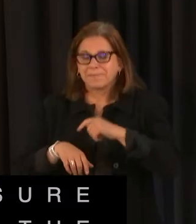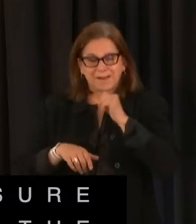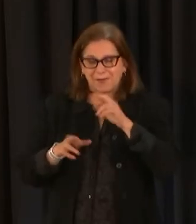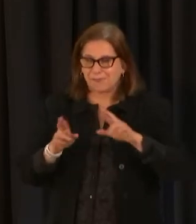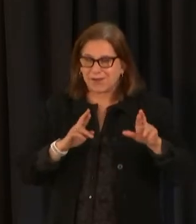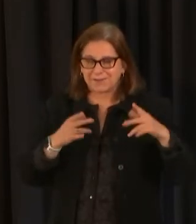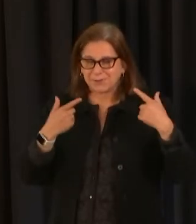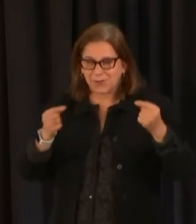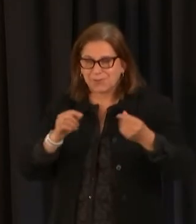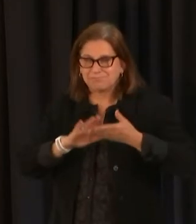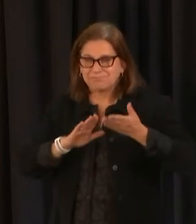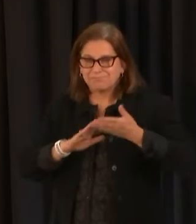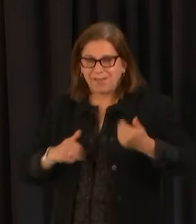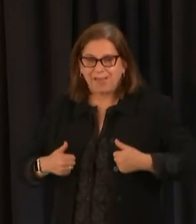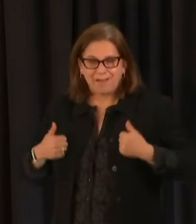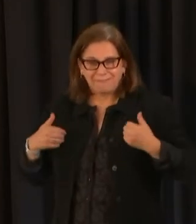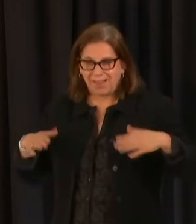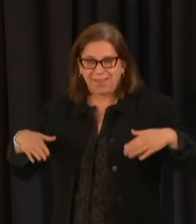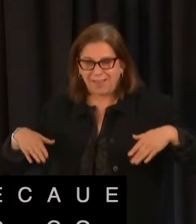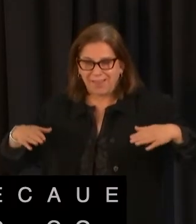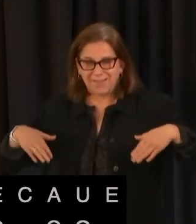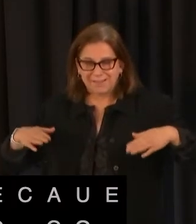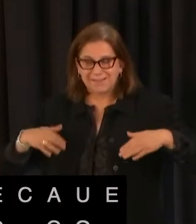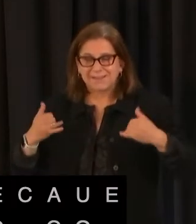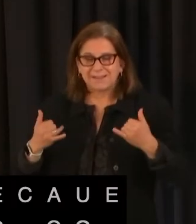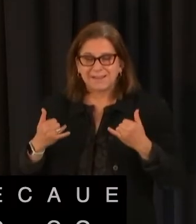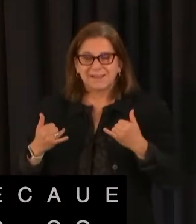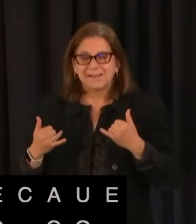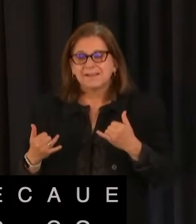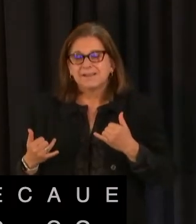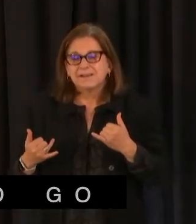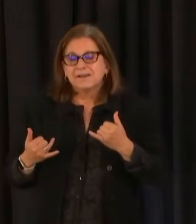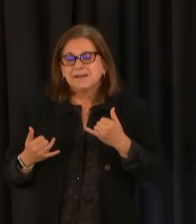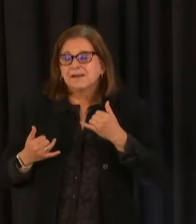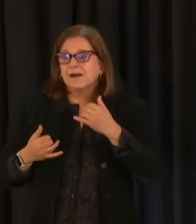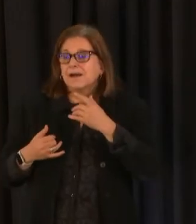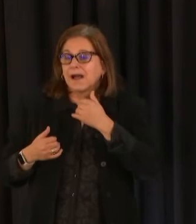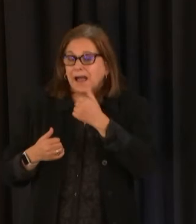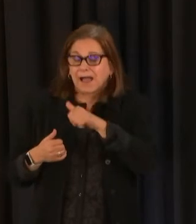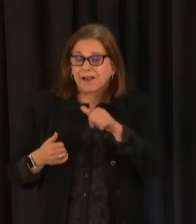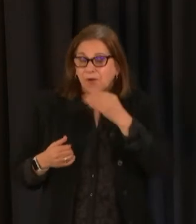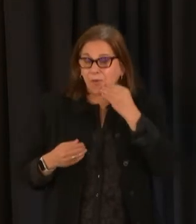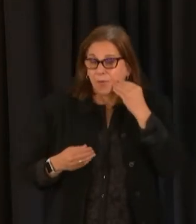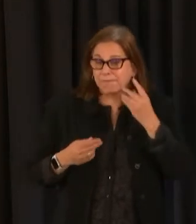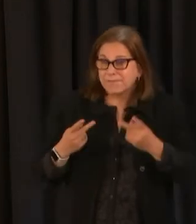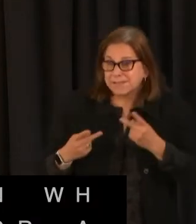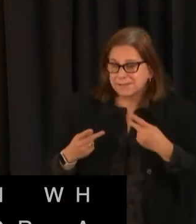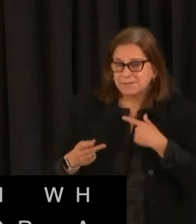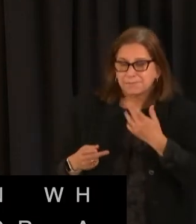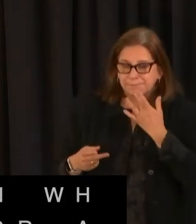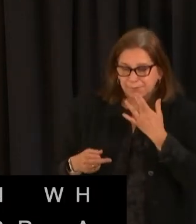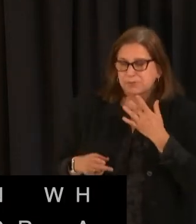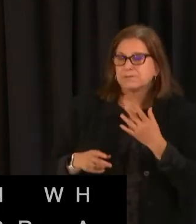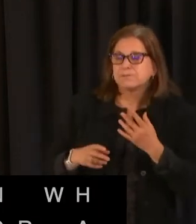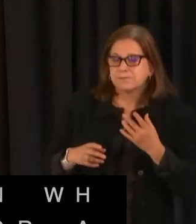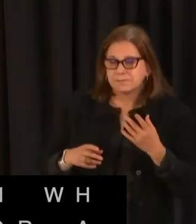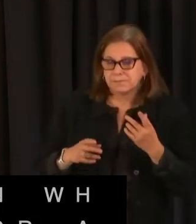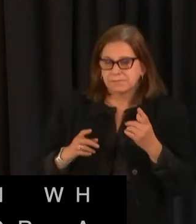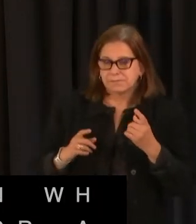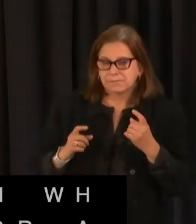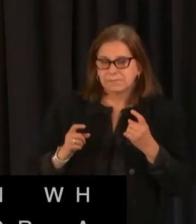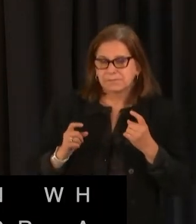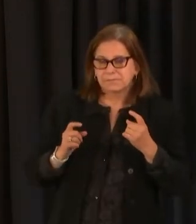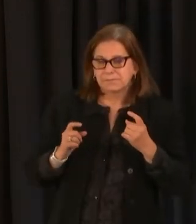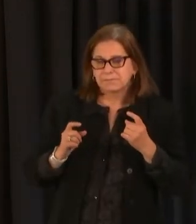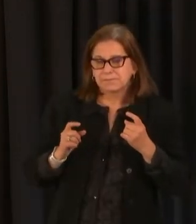And we had a discussion where our preference, again, for any home visiting program that uses vaccines would